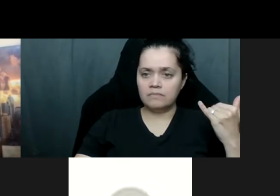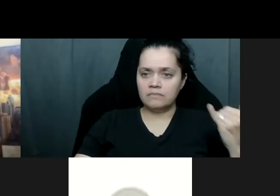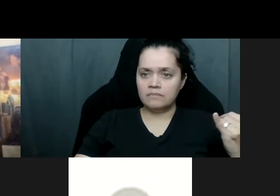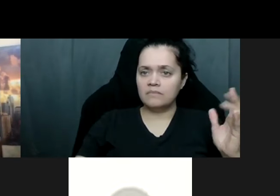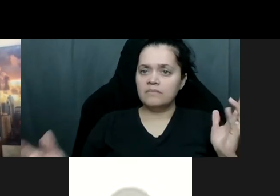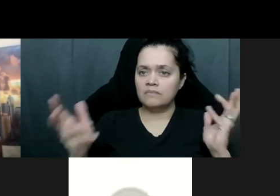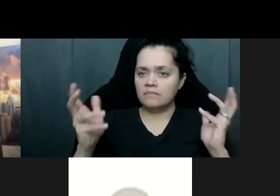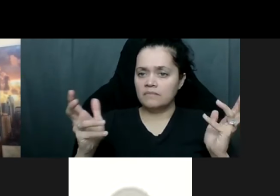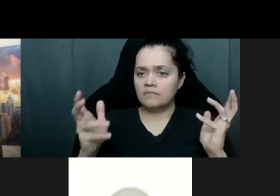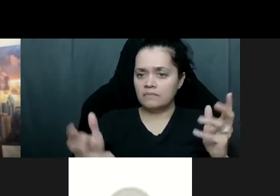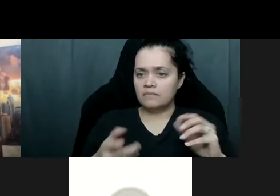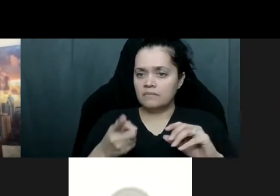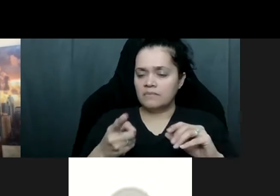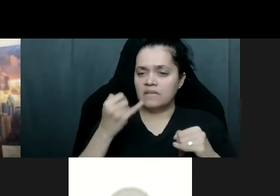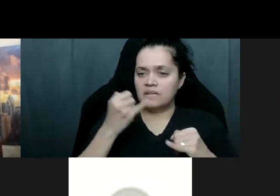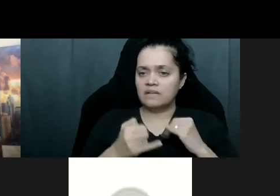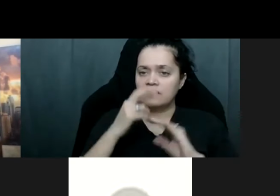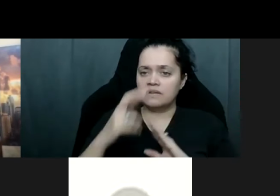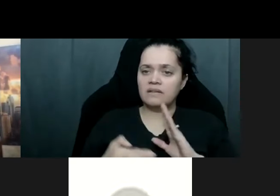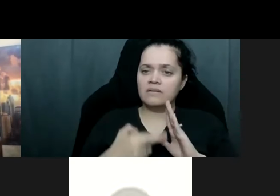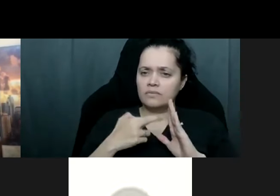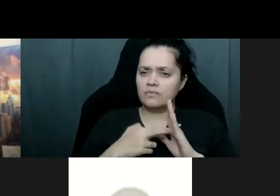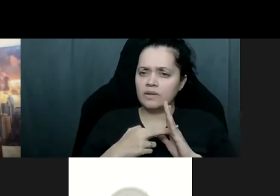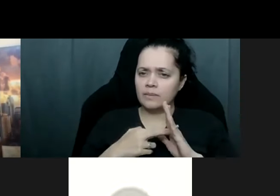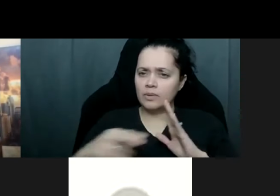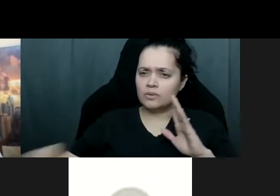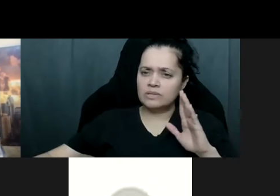chat. Final round. Here we go.